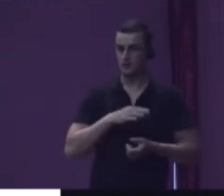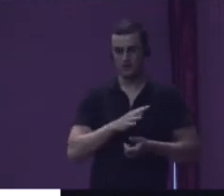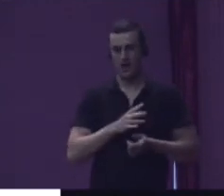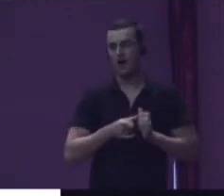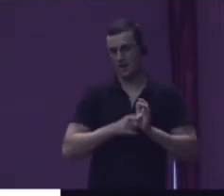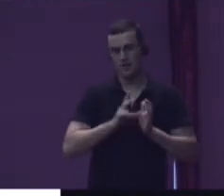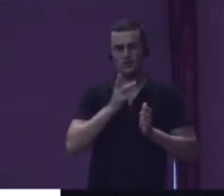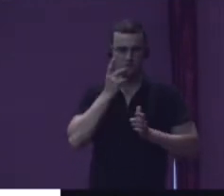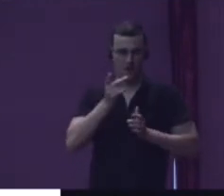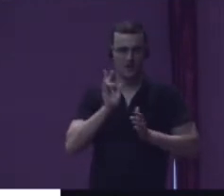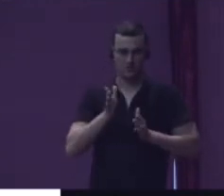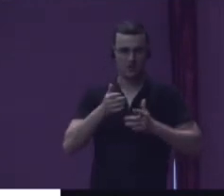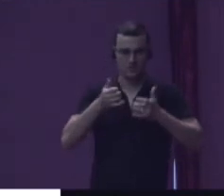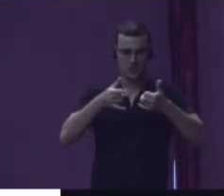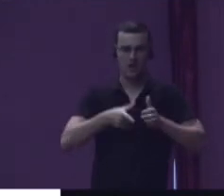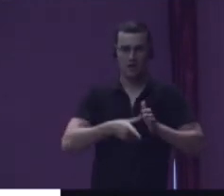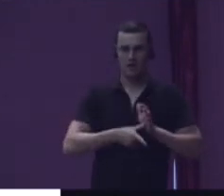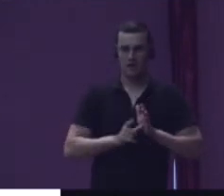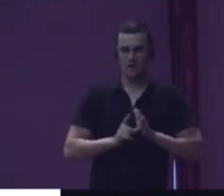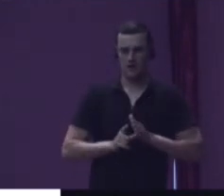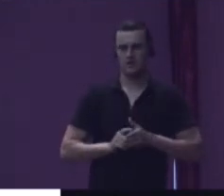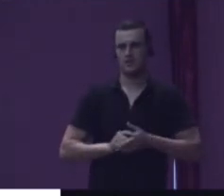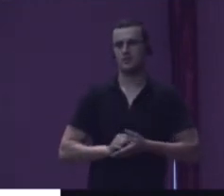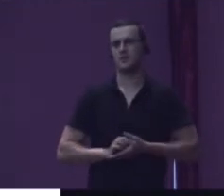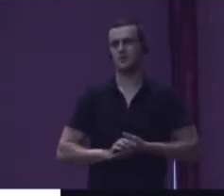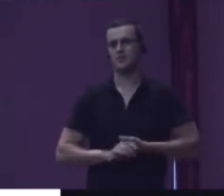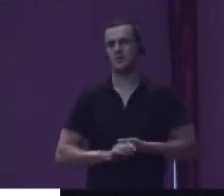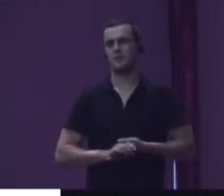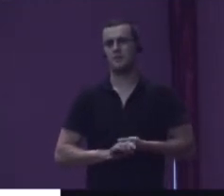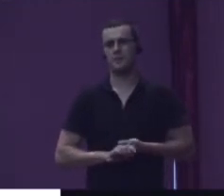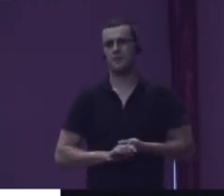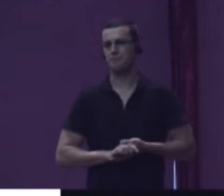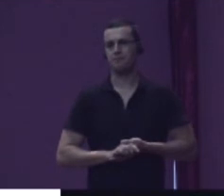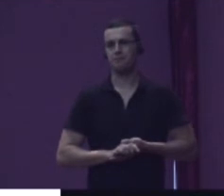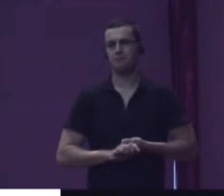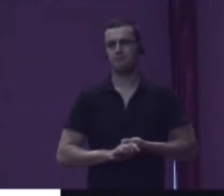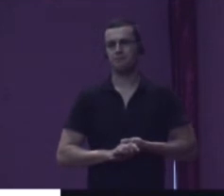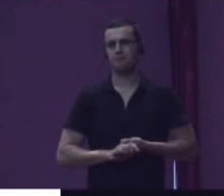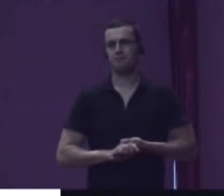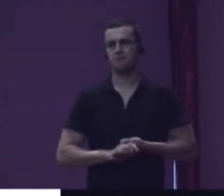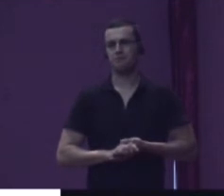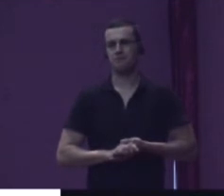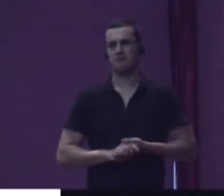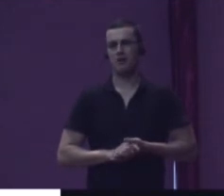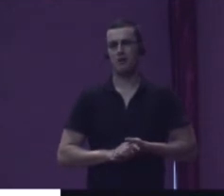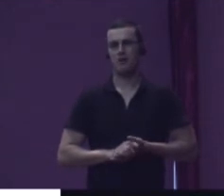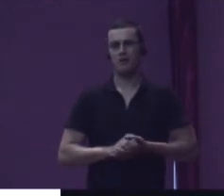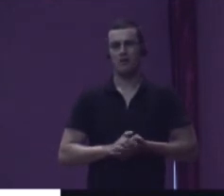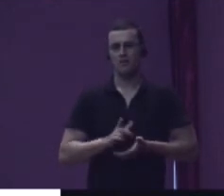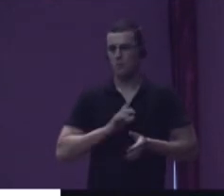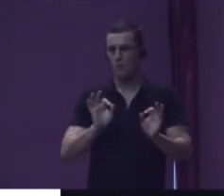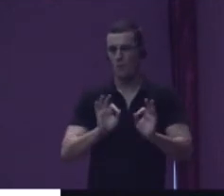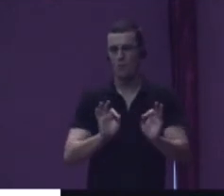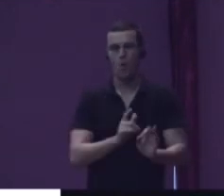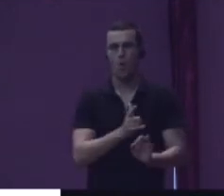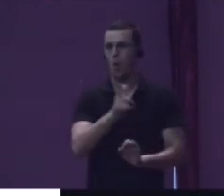there is no way that Guatemala can handle births if everyone delivers it, because